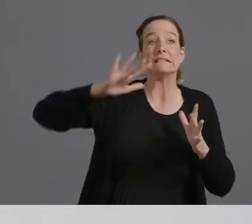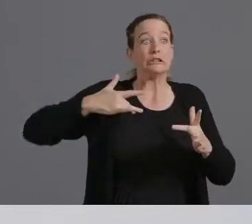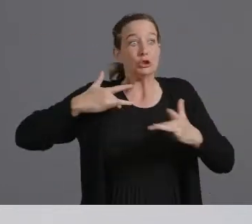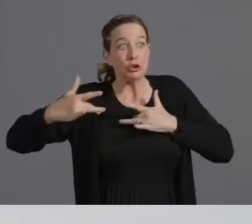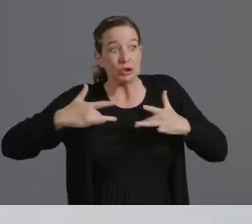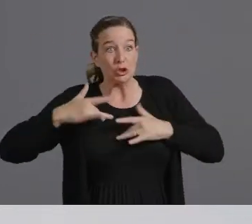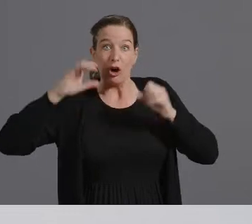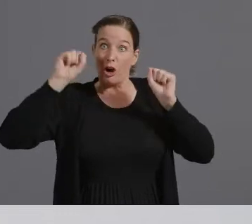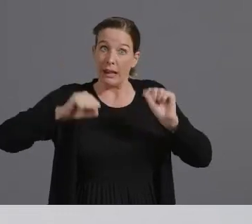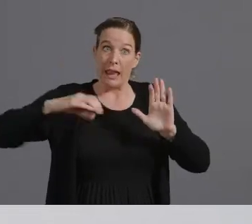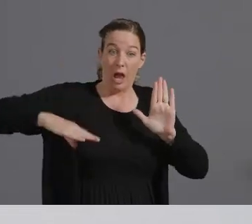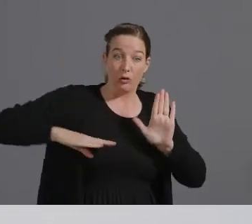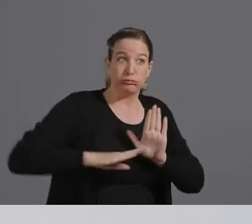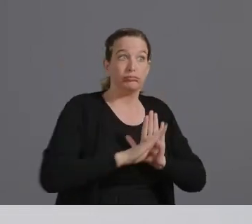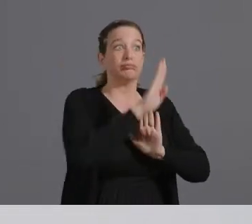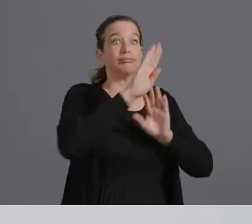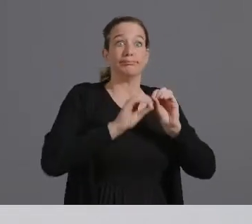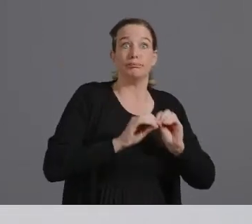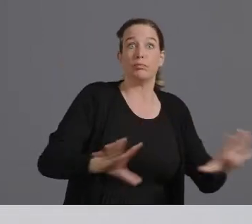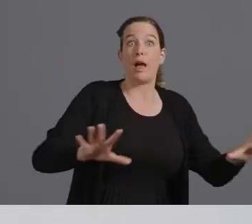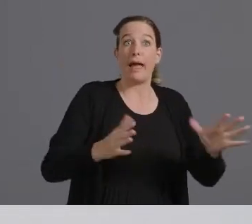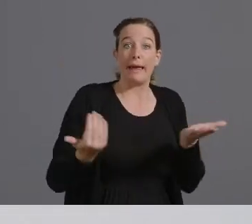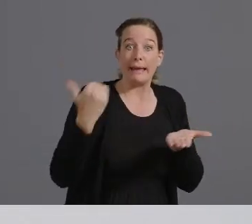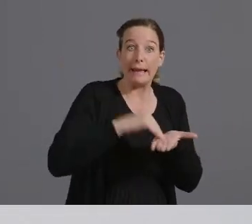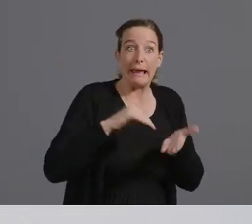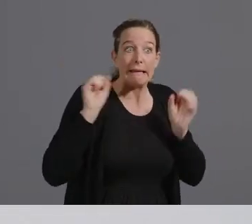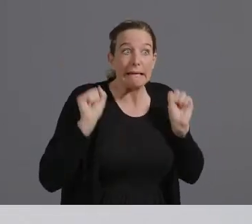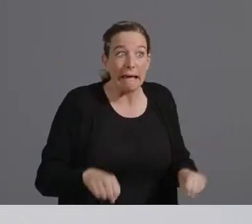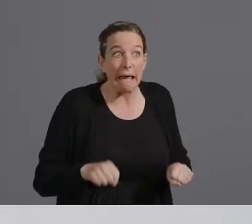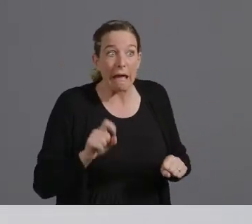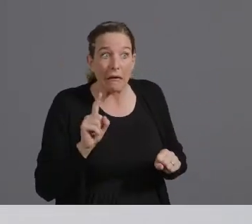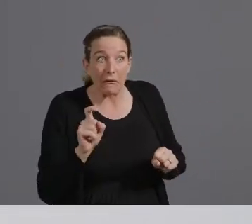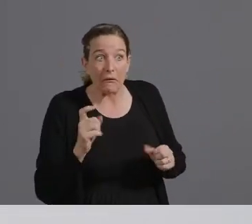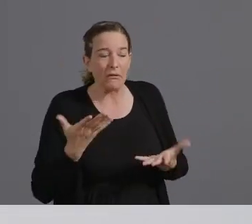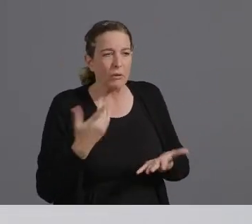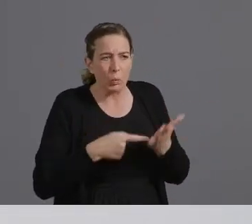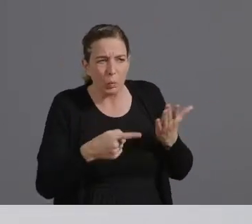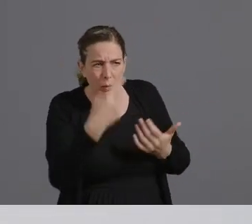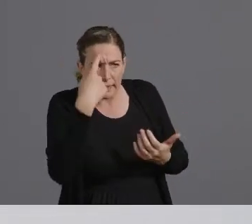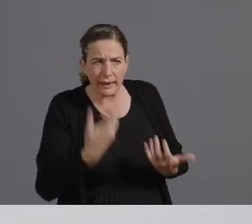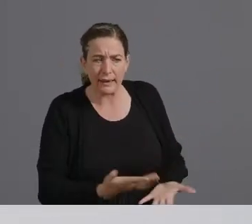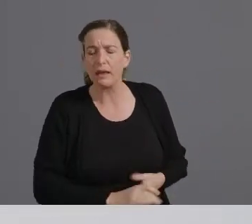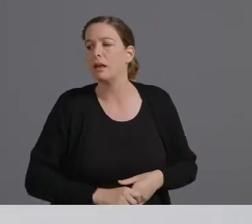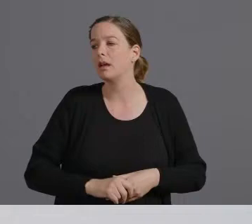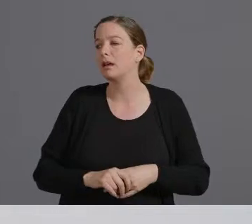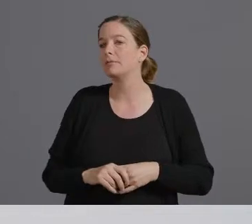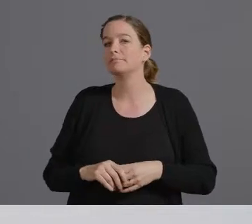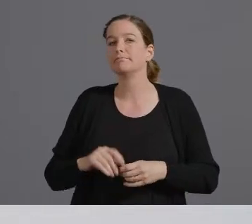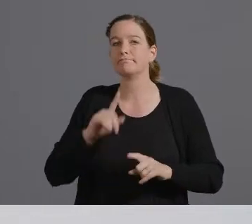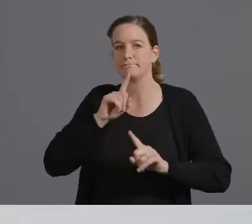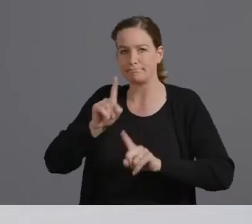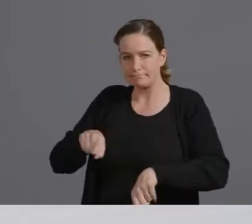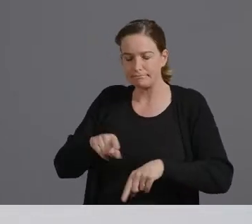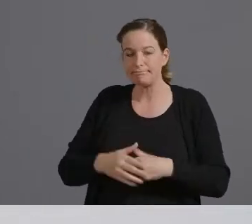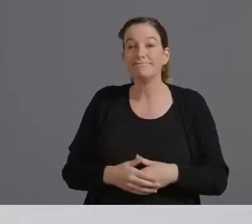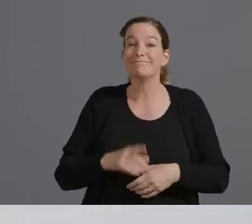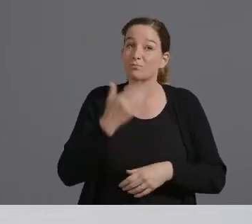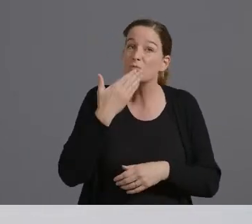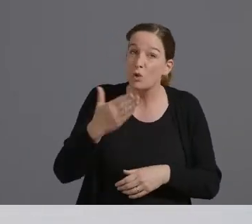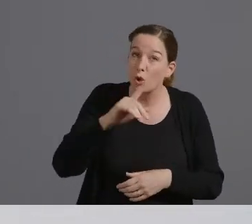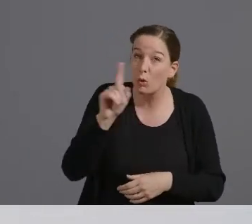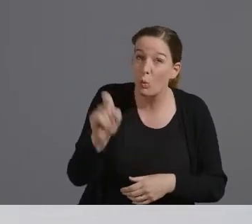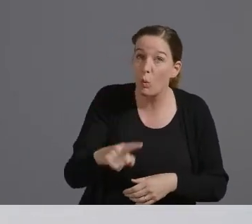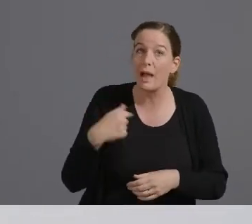about. That's my first question. Yeah, thanks, Cameron. That's a great question. And so as we look at our data, we've seen that our data has been trending in the